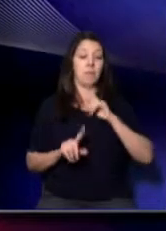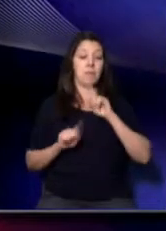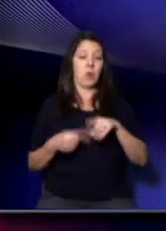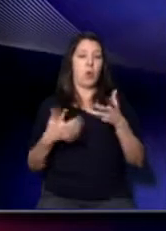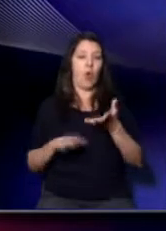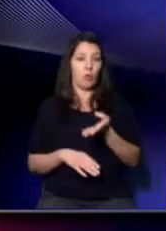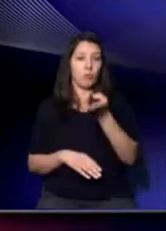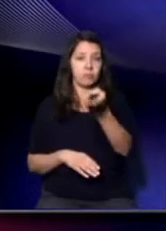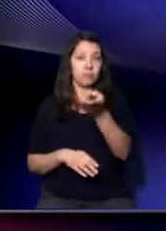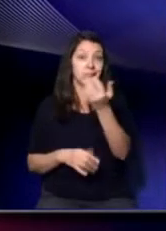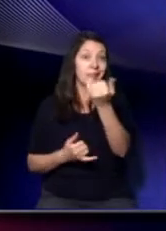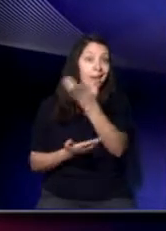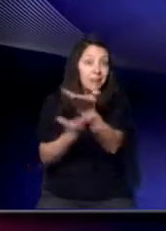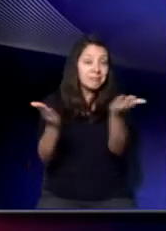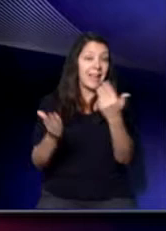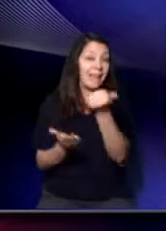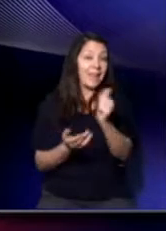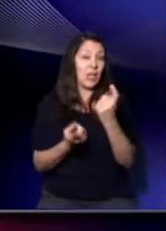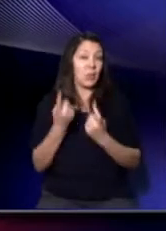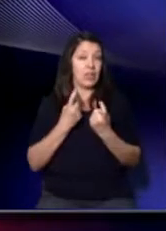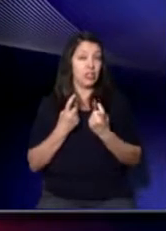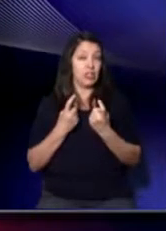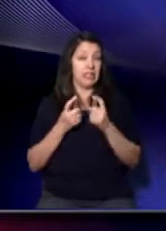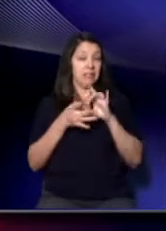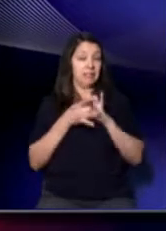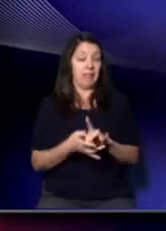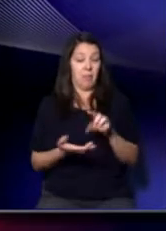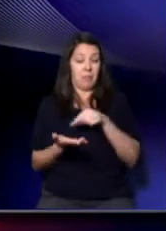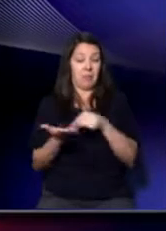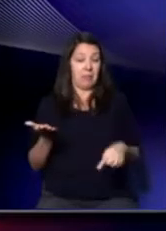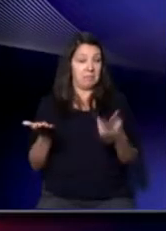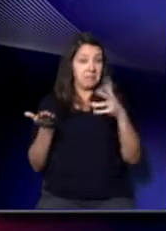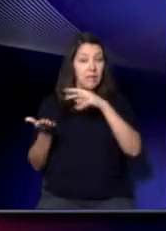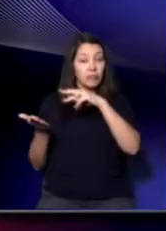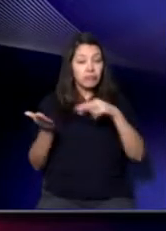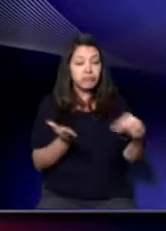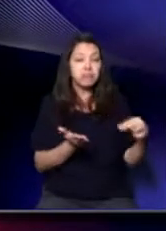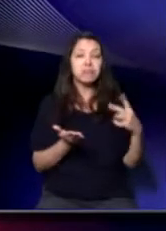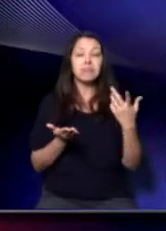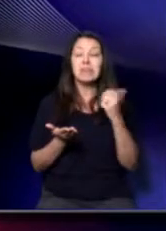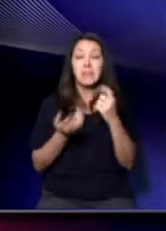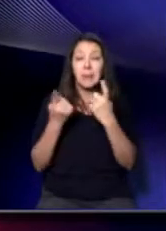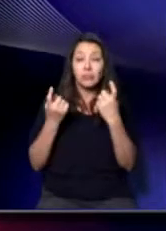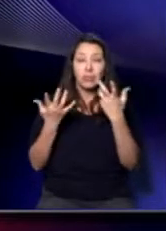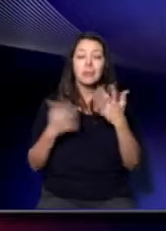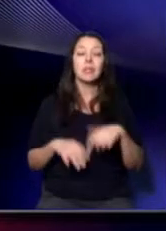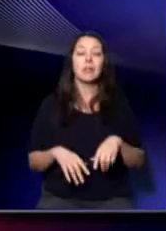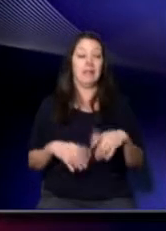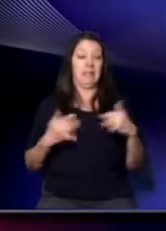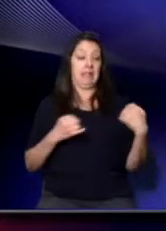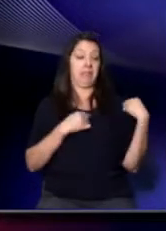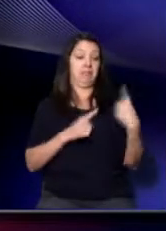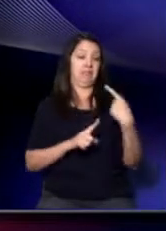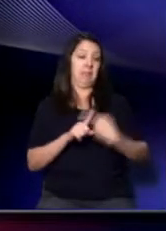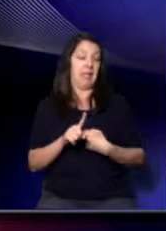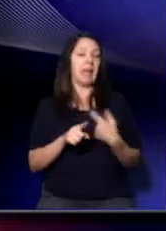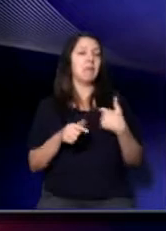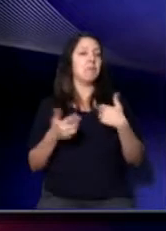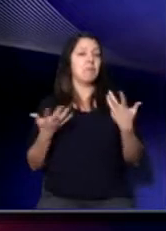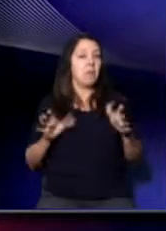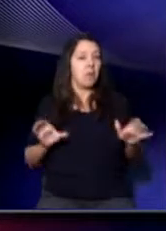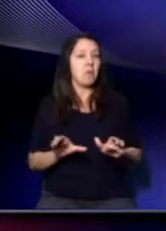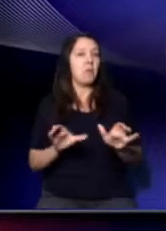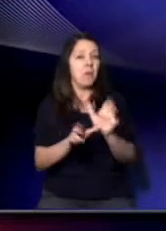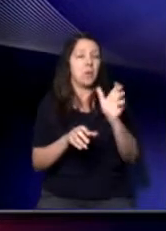guess any questions, first of all, on the report? Does anybody, if you've looked at it, do you have any questions? Basically, what I've done this month is just compare for you